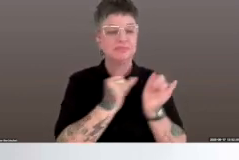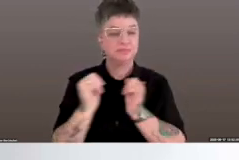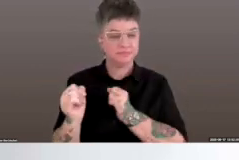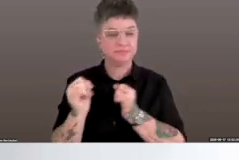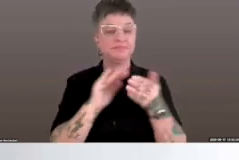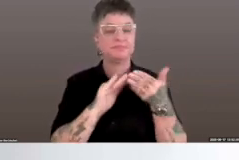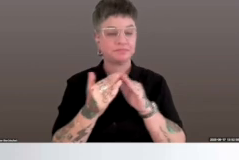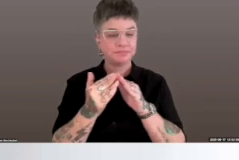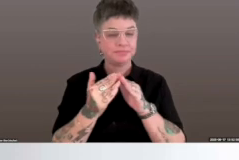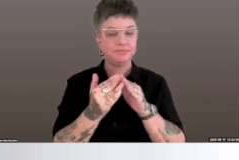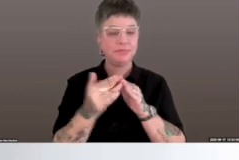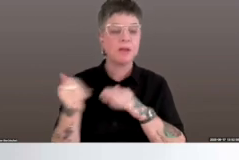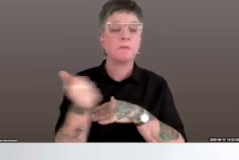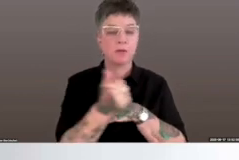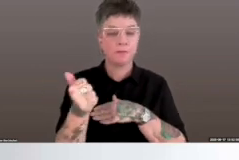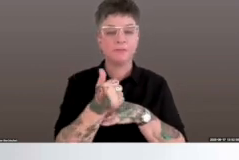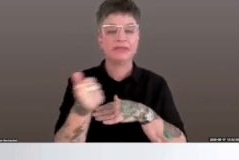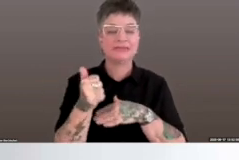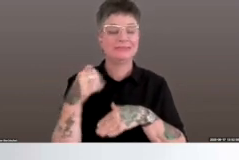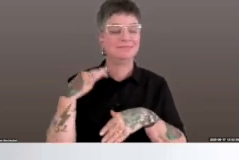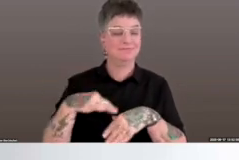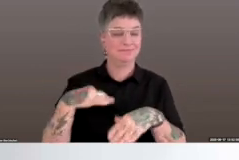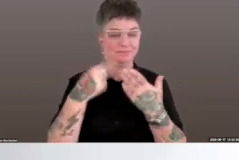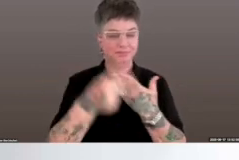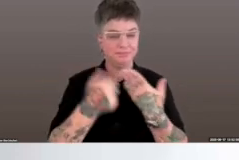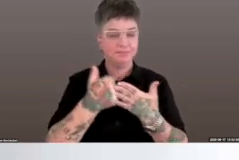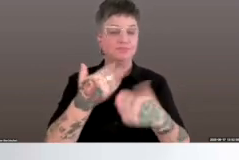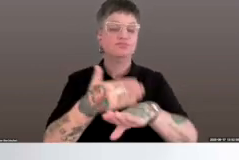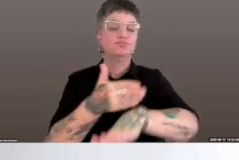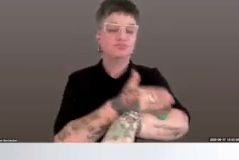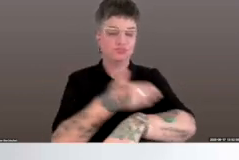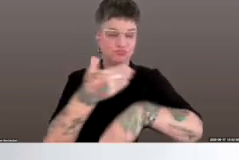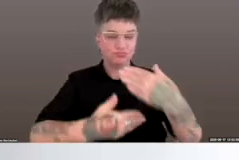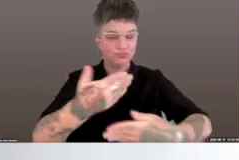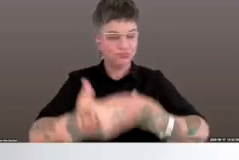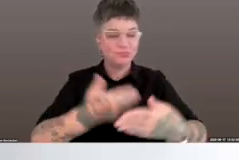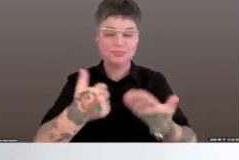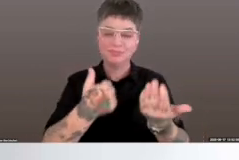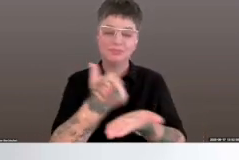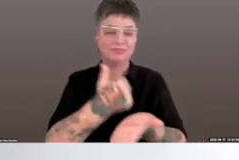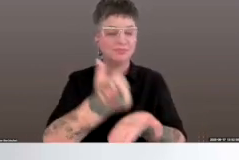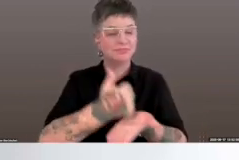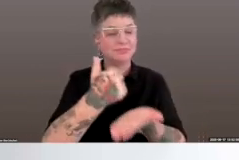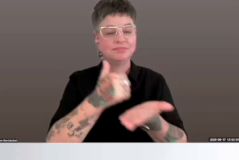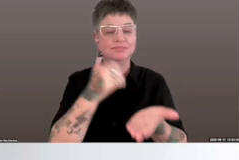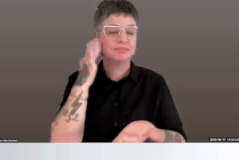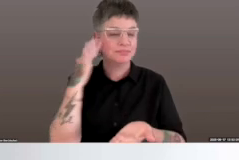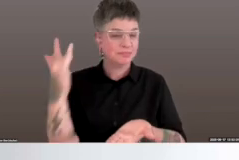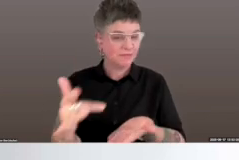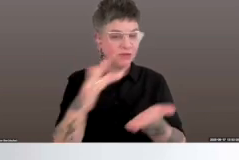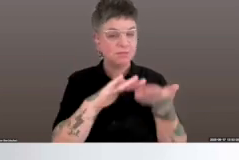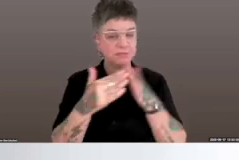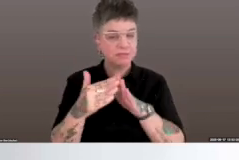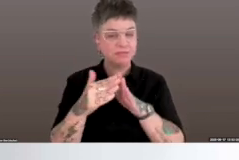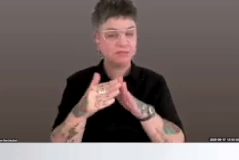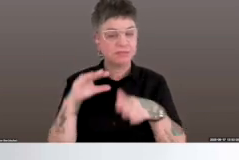community mobility incentives help CARB to make progress on our institutional goals and help aid California communities. Overall, these